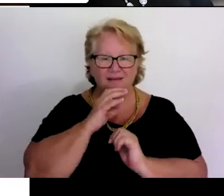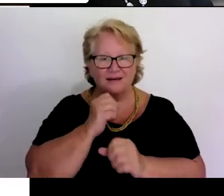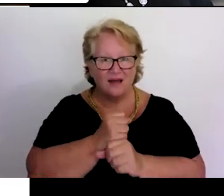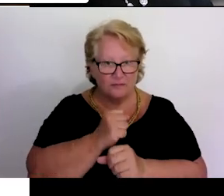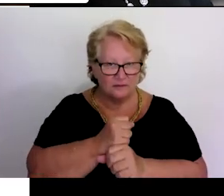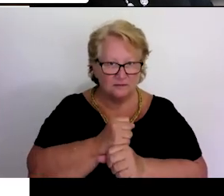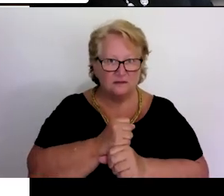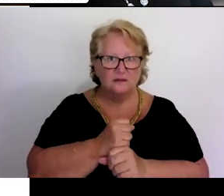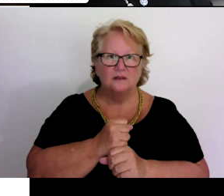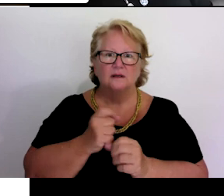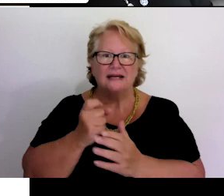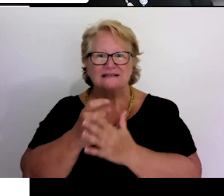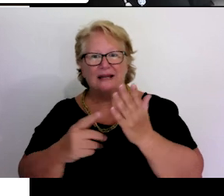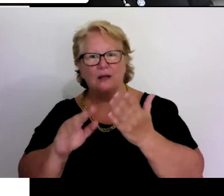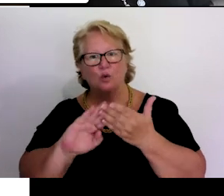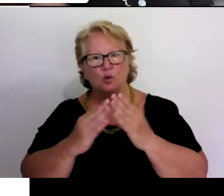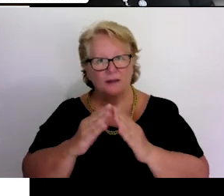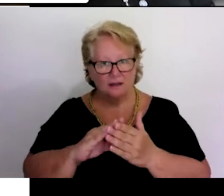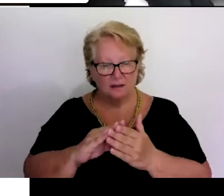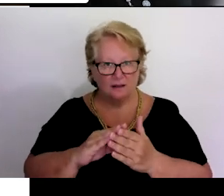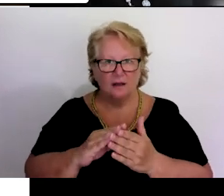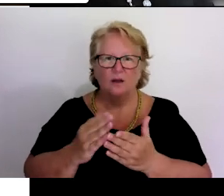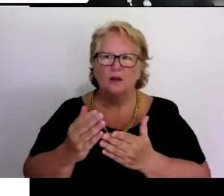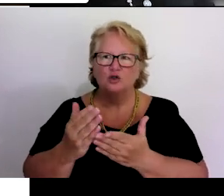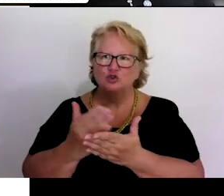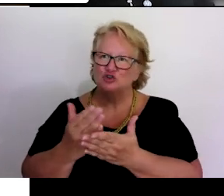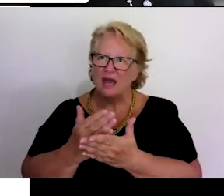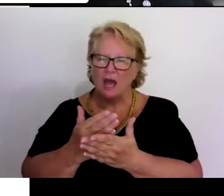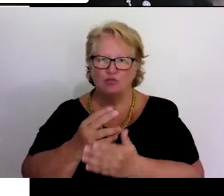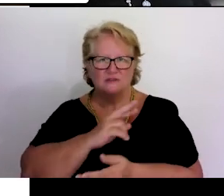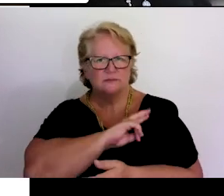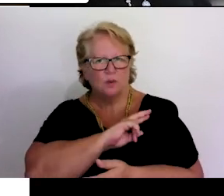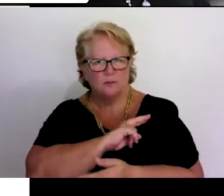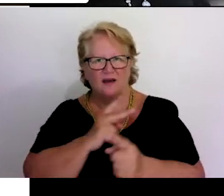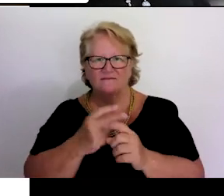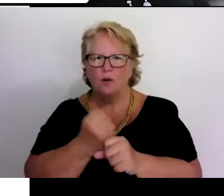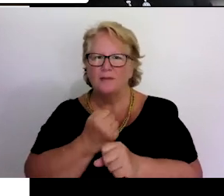share responsibility and decision-making for making the National Disability Data Asset.